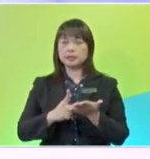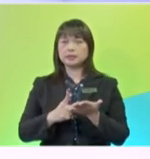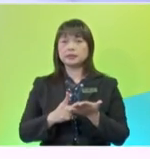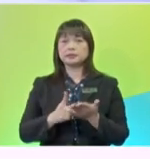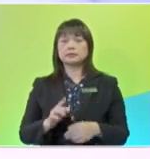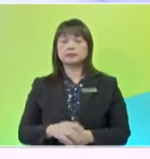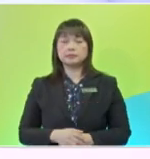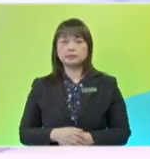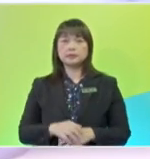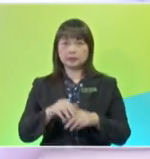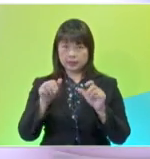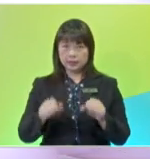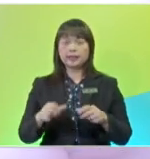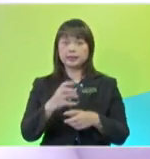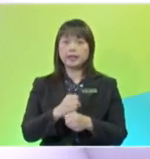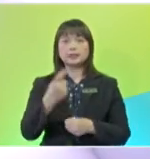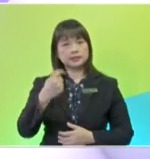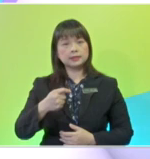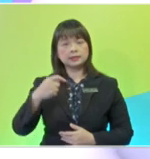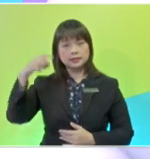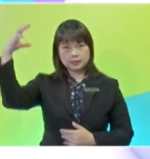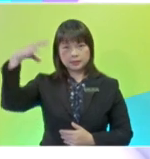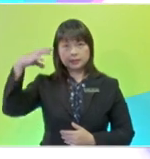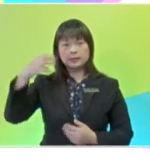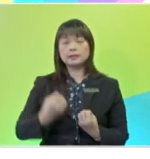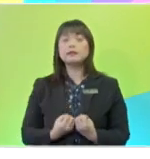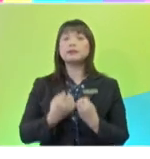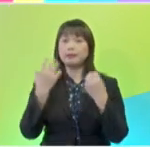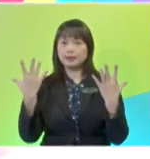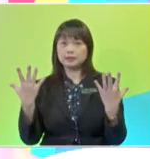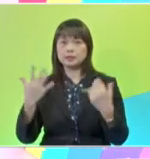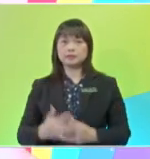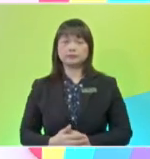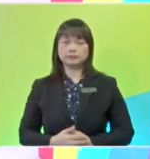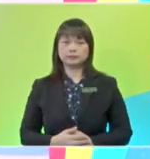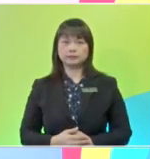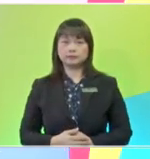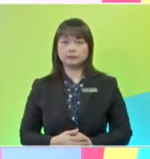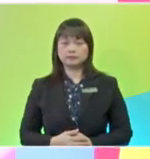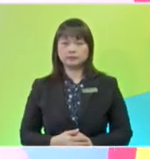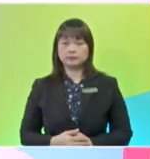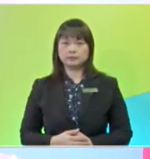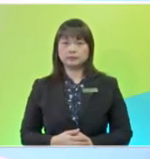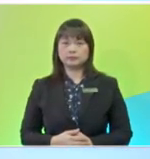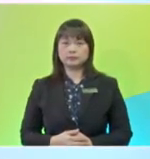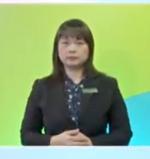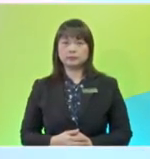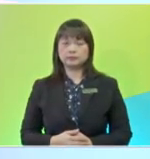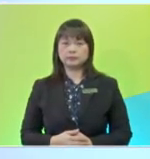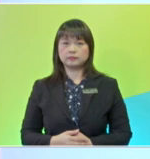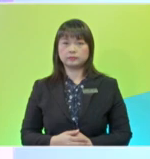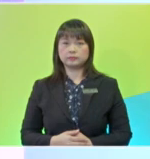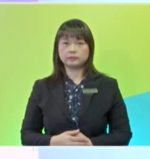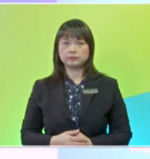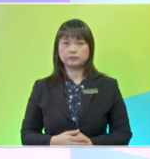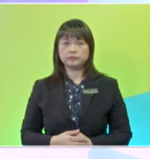the opposite from the Half Moon that I mentioned earlier. Mm-hmm. So first of all, the right side is lit up. Now the left side is lit up.